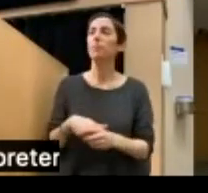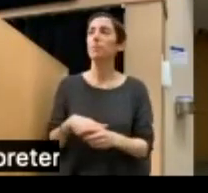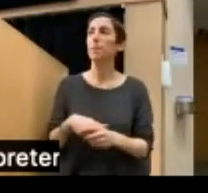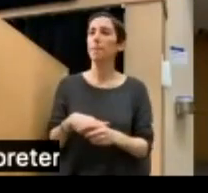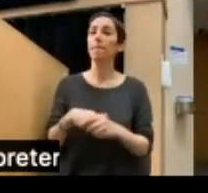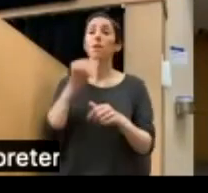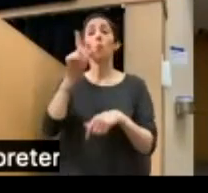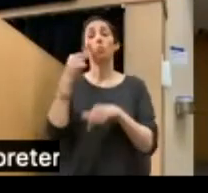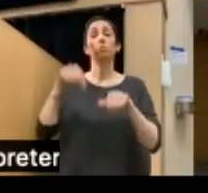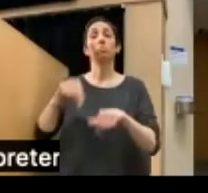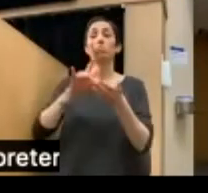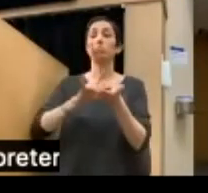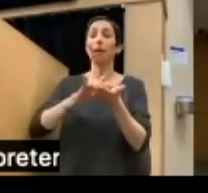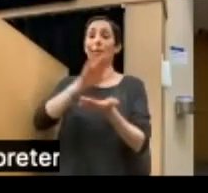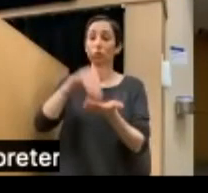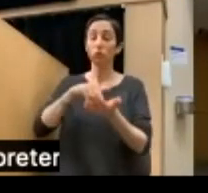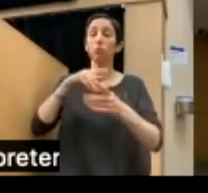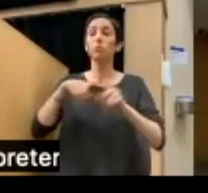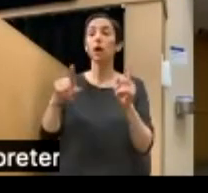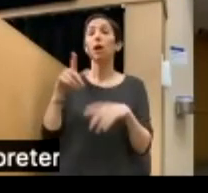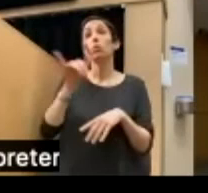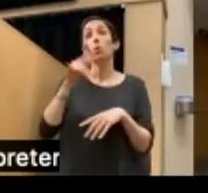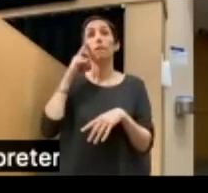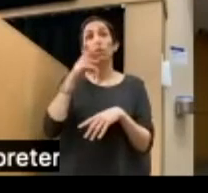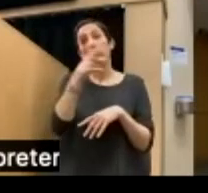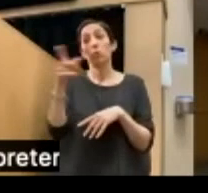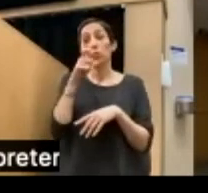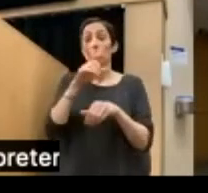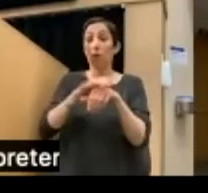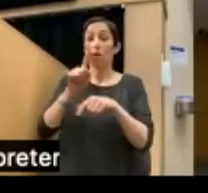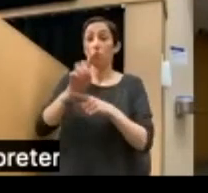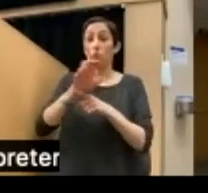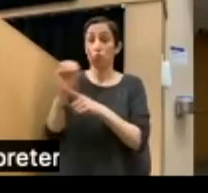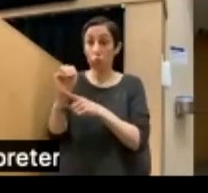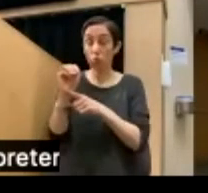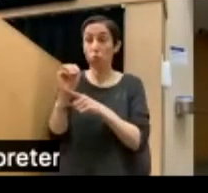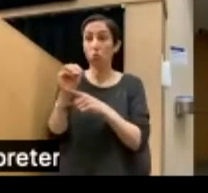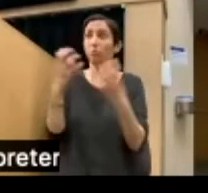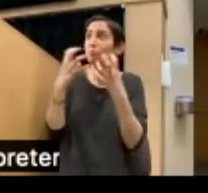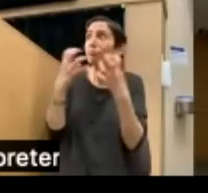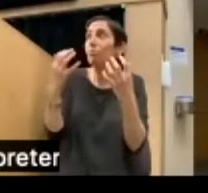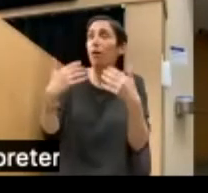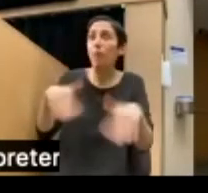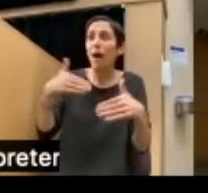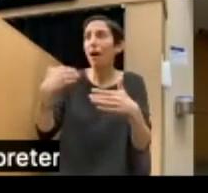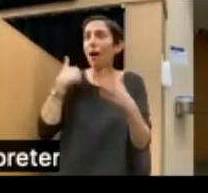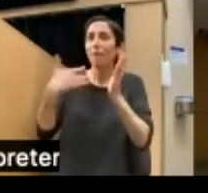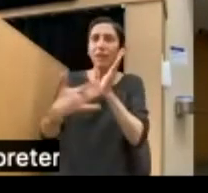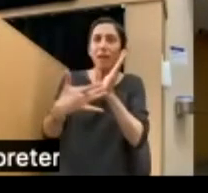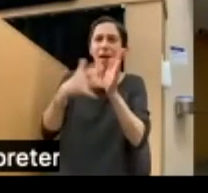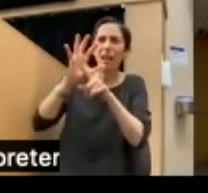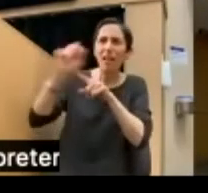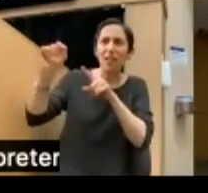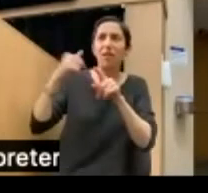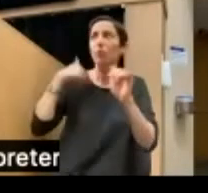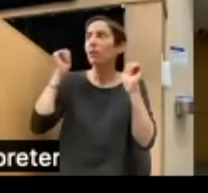Both here at the medical center and also for those of you that are virtual, that's just amazing that we have that technology that